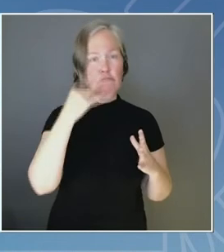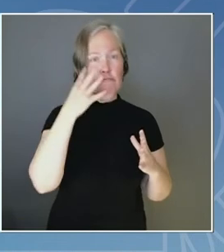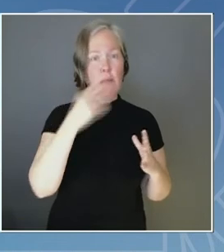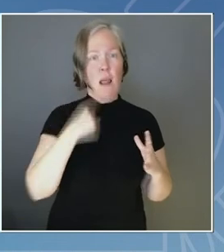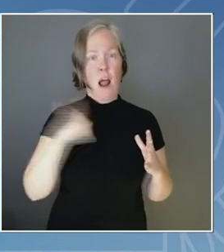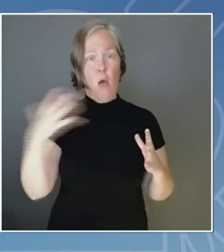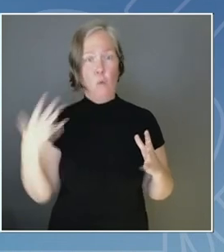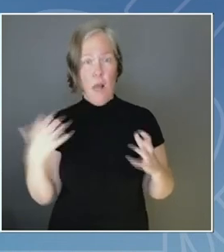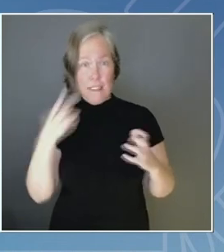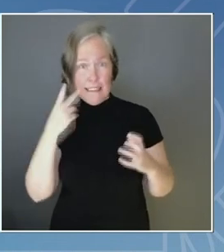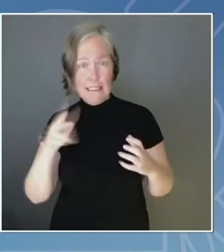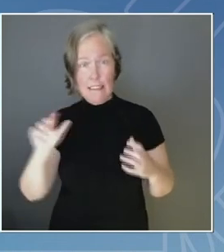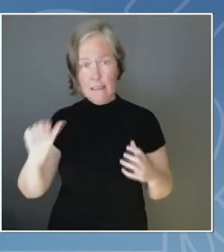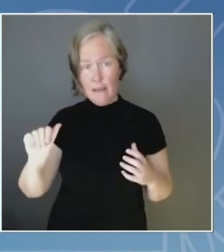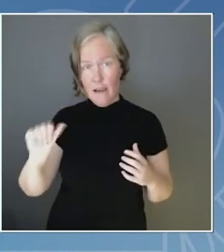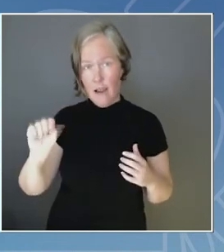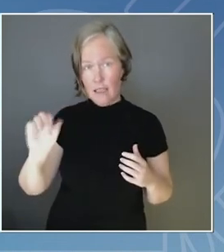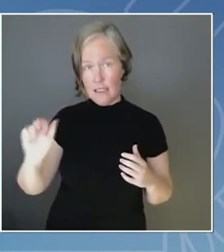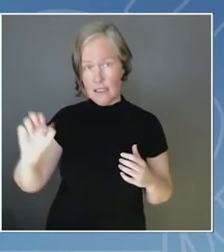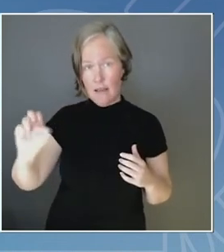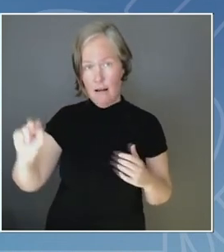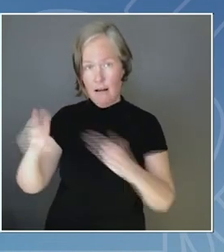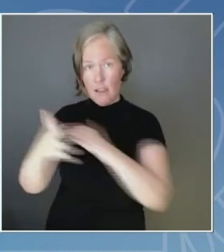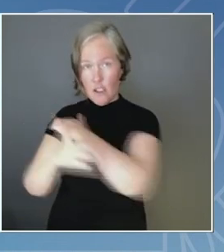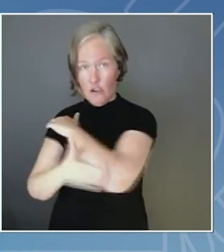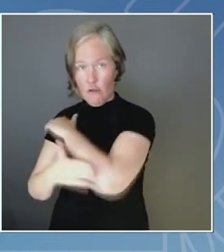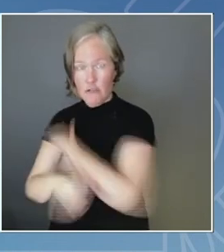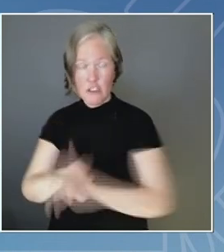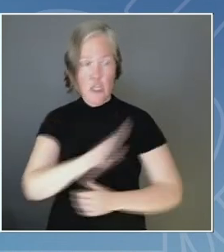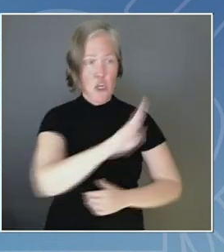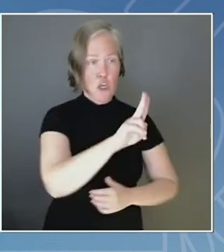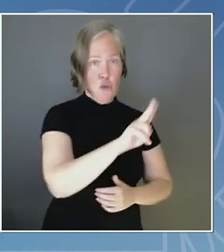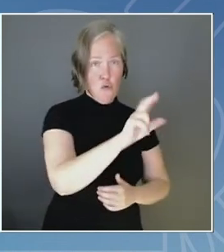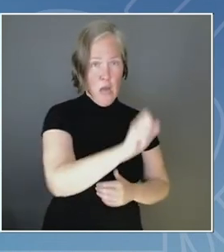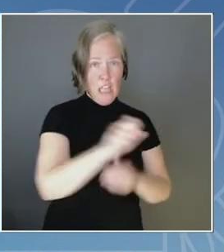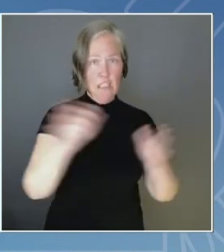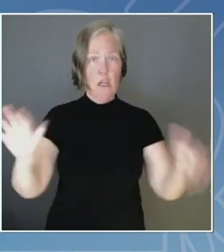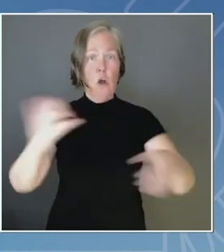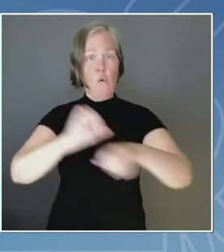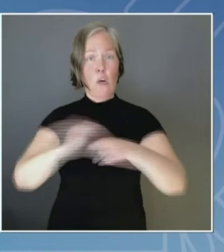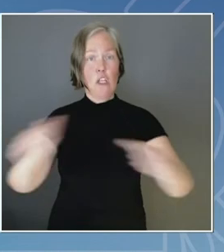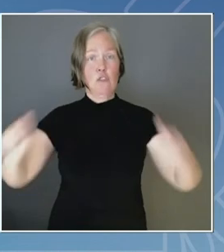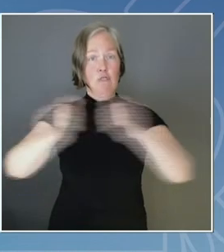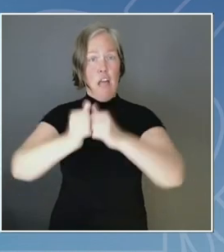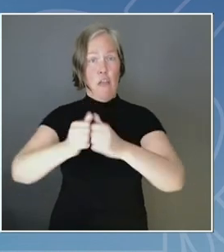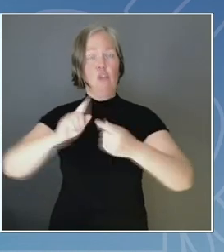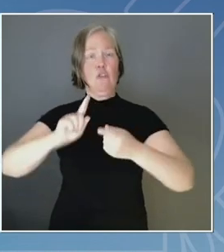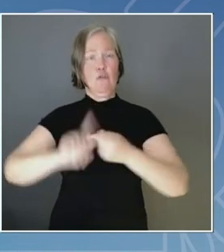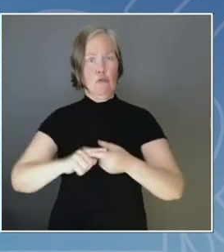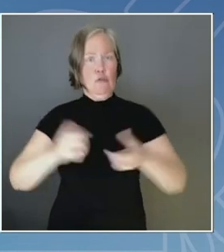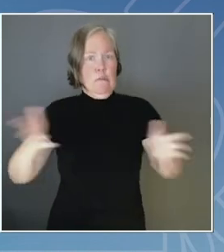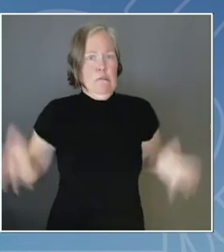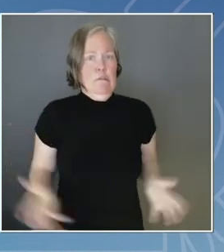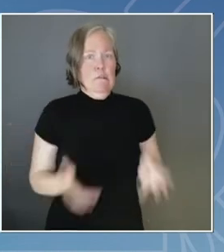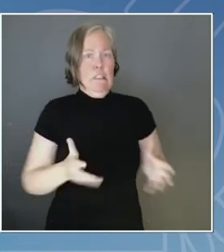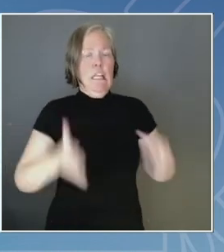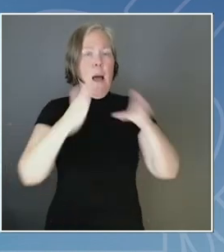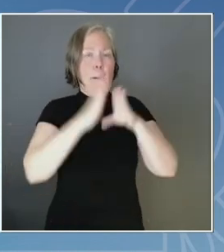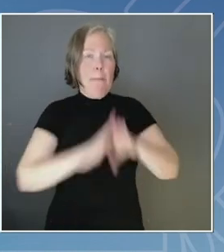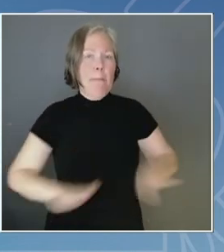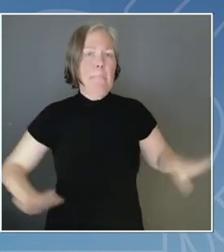ASEAN countries work together to make a more peaceful place and more safer